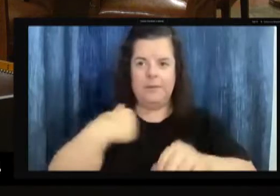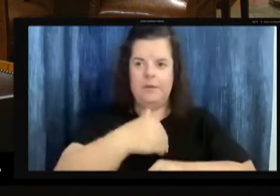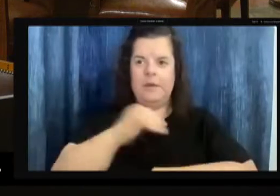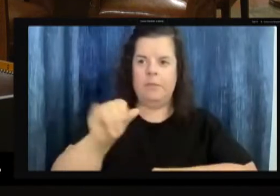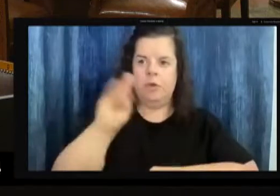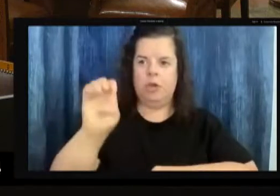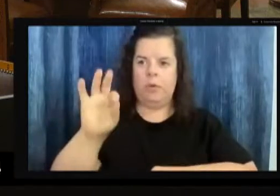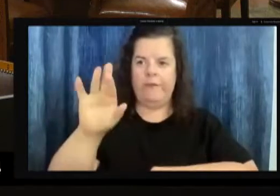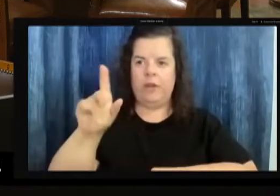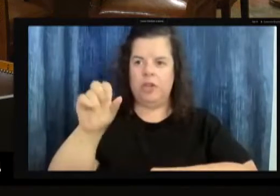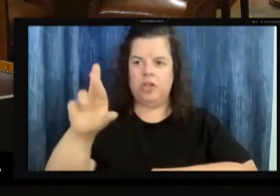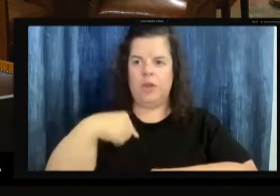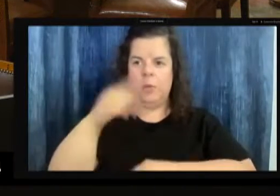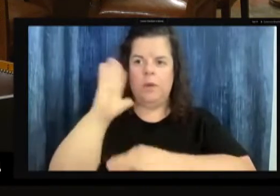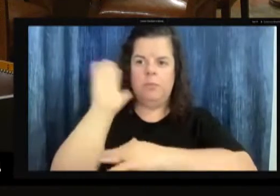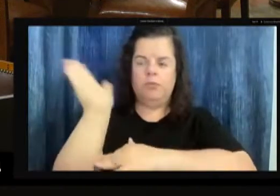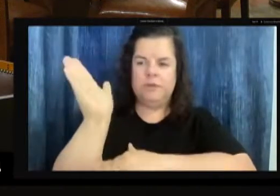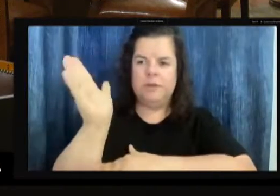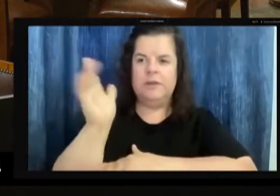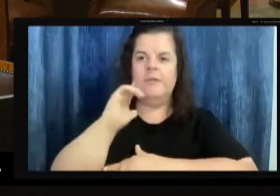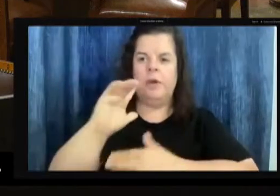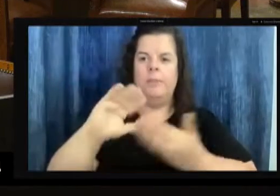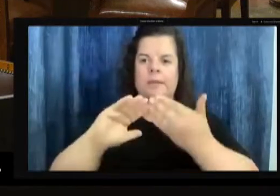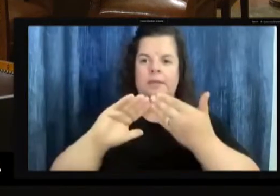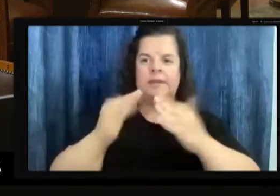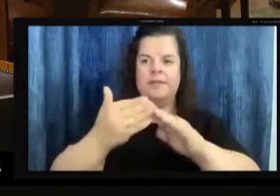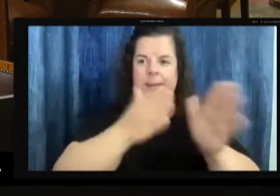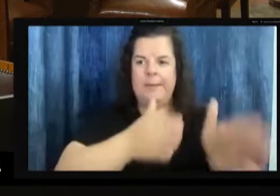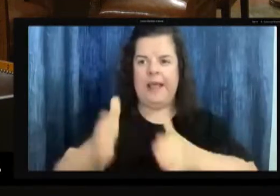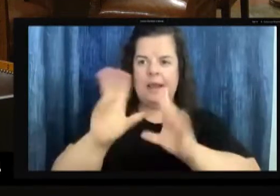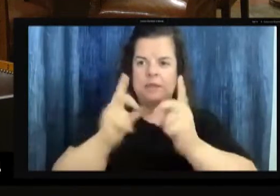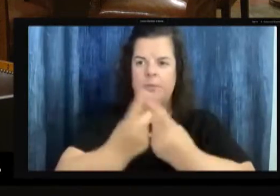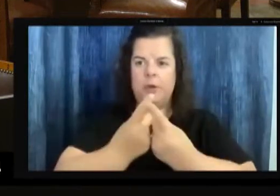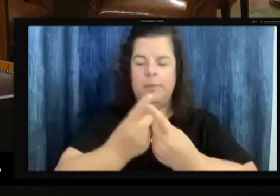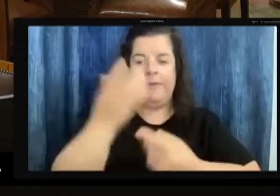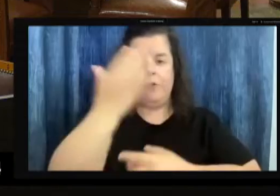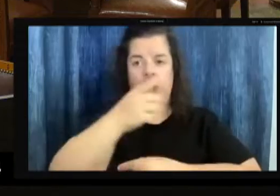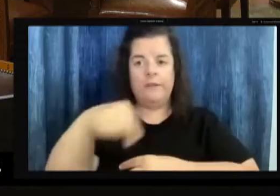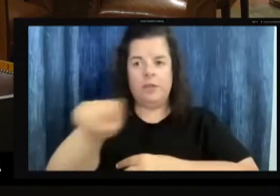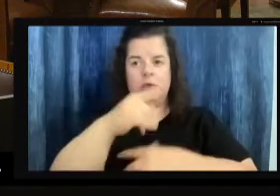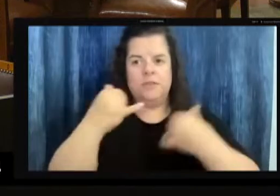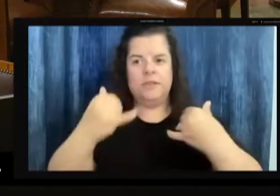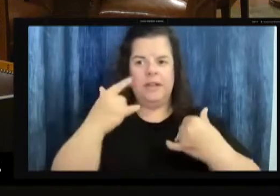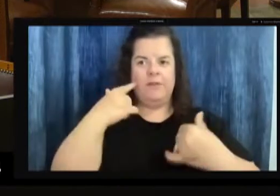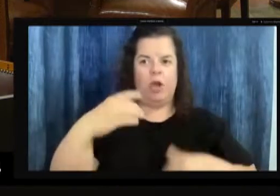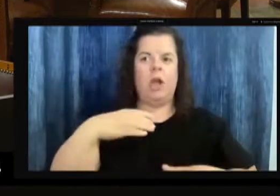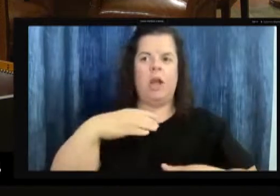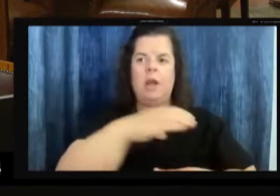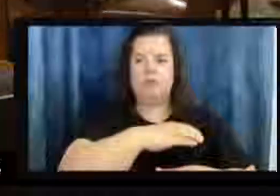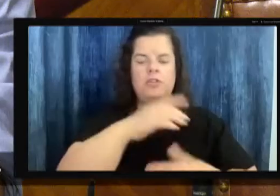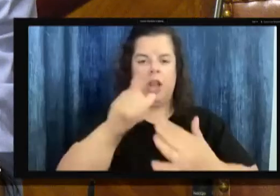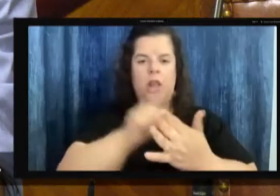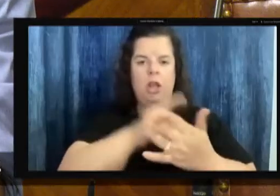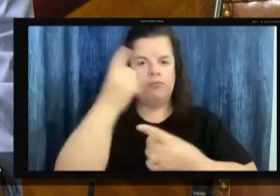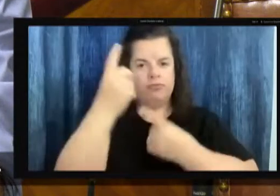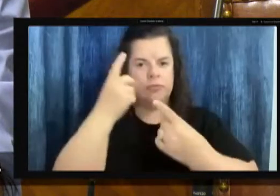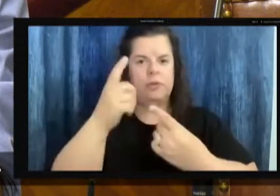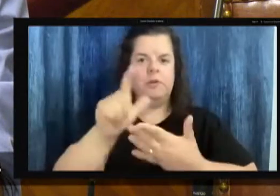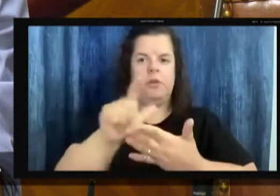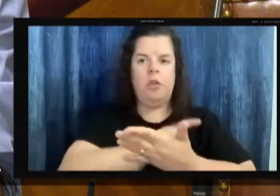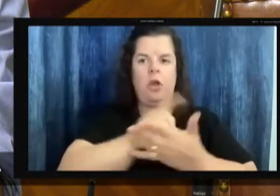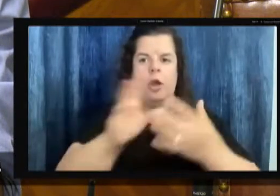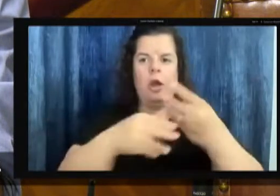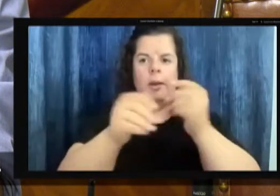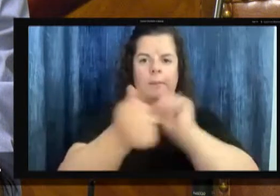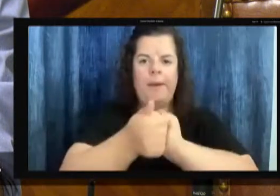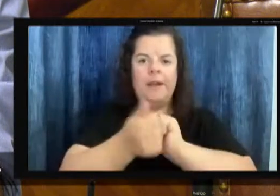I'll be presenting this for the Department of City Planning. In front of you today for Council's legislative consideration is legislation amending the zoning